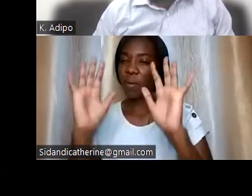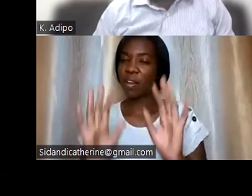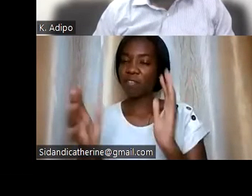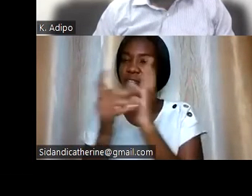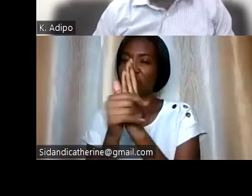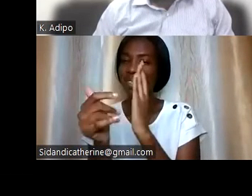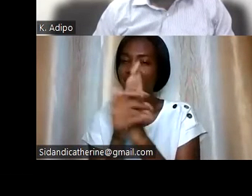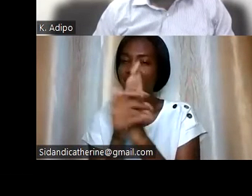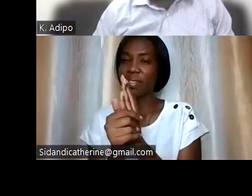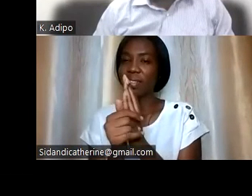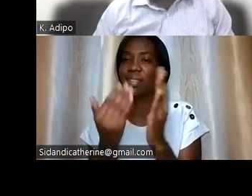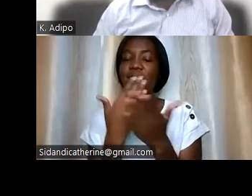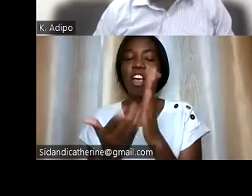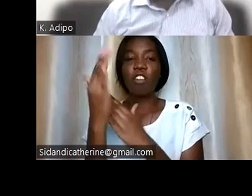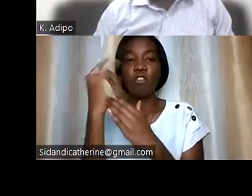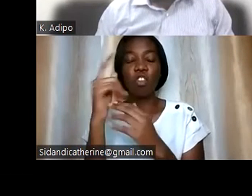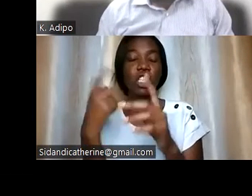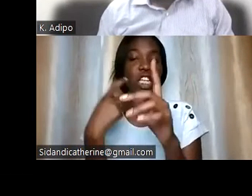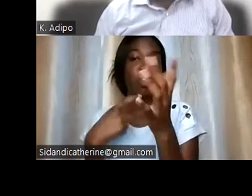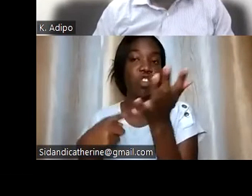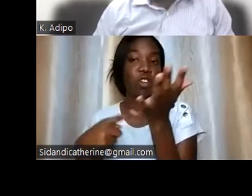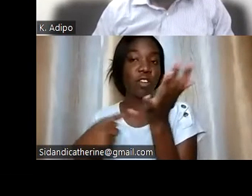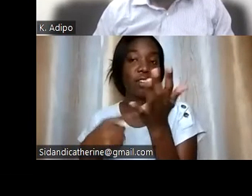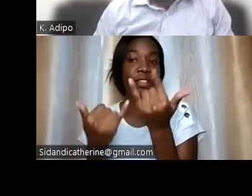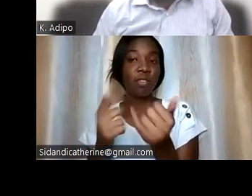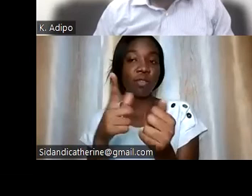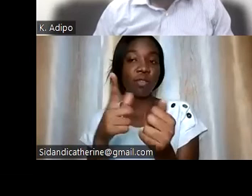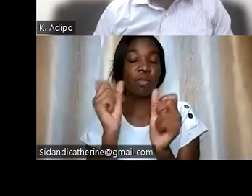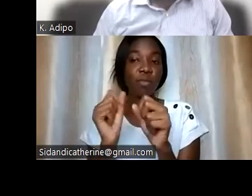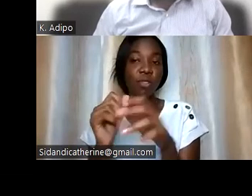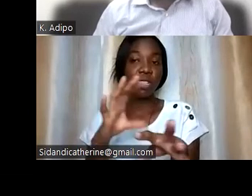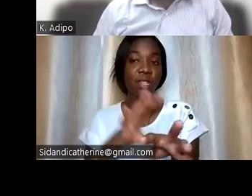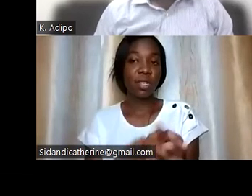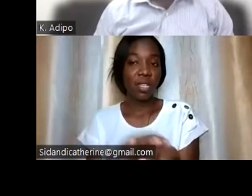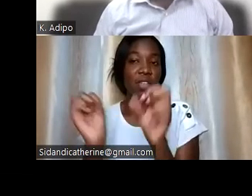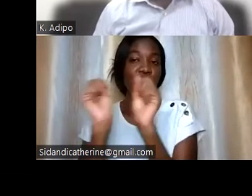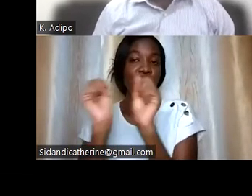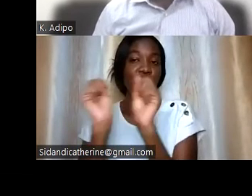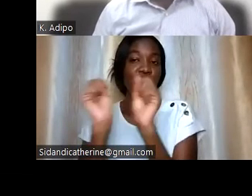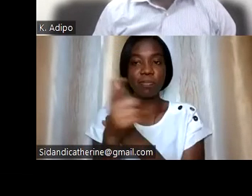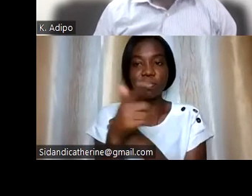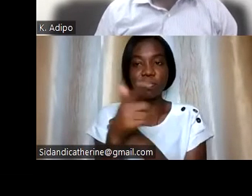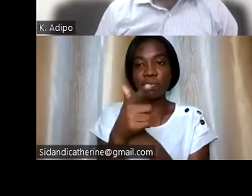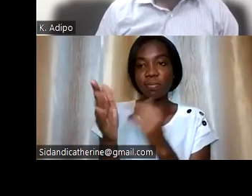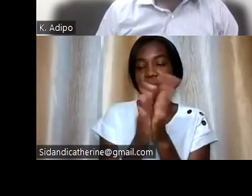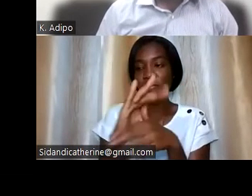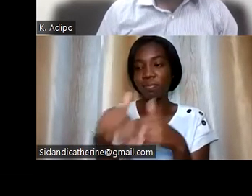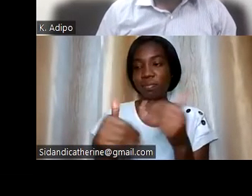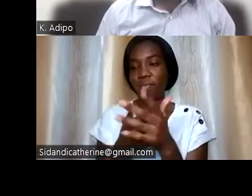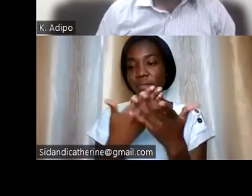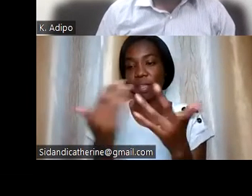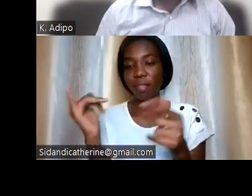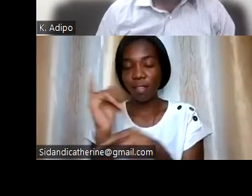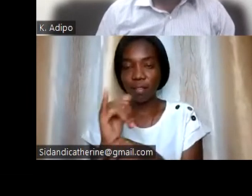God for technology these days that you can use other avenues of social media and all that kind of thing. But there are certain